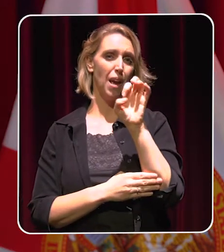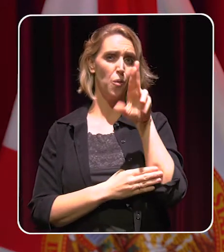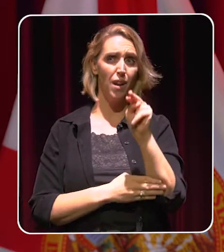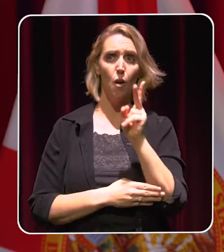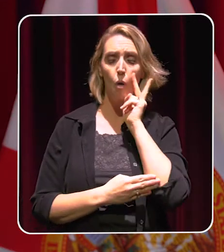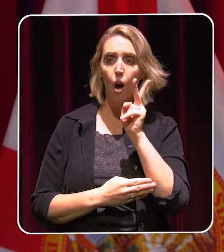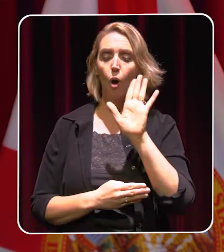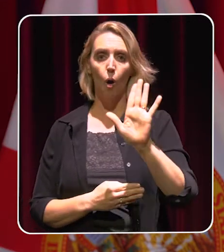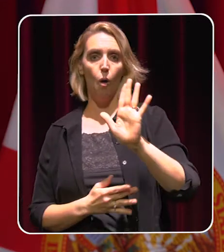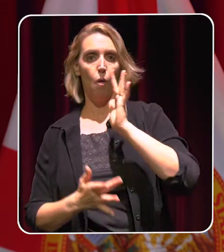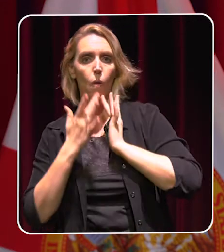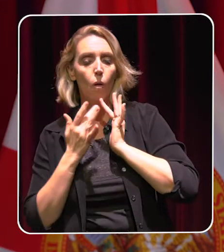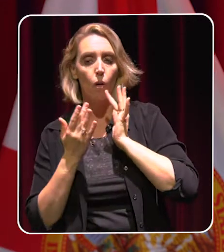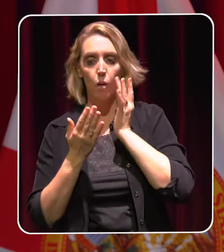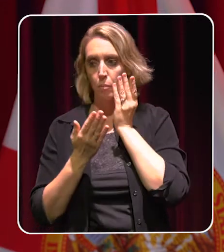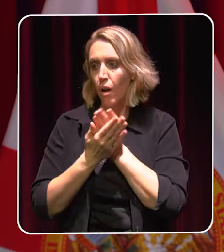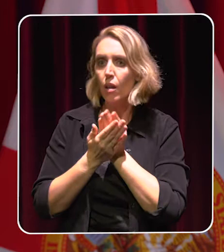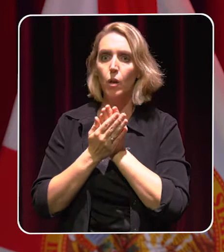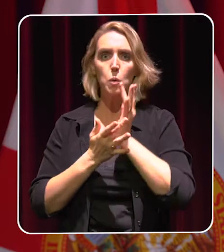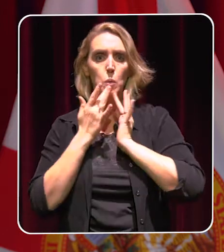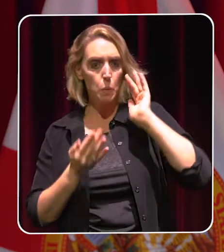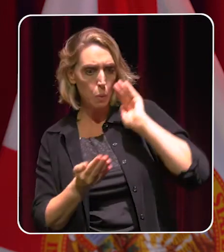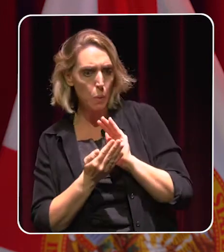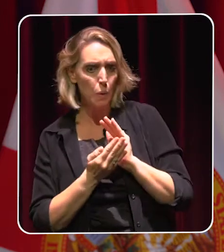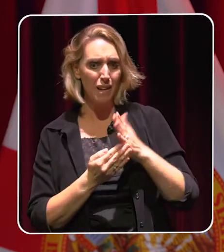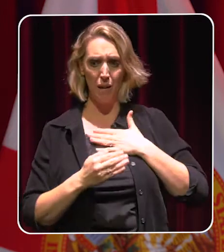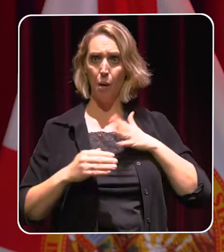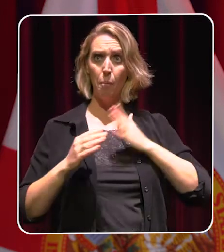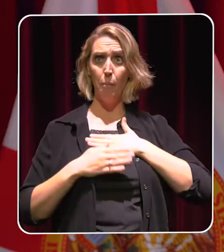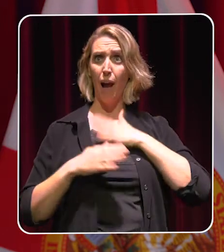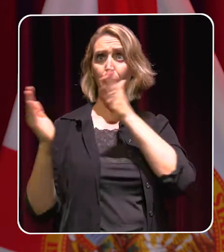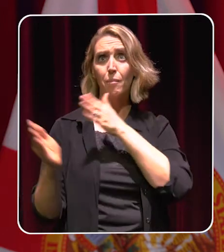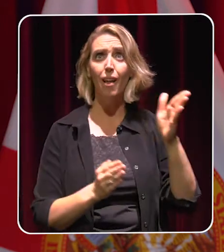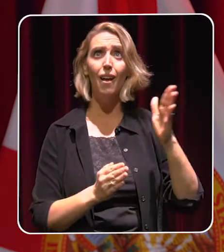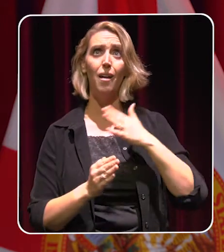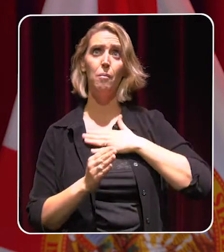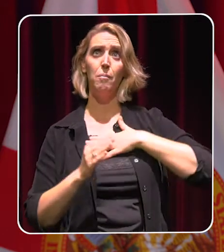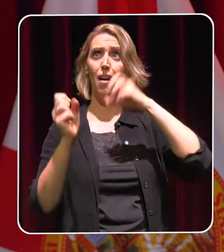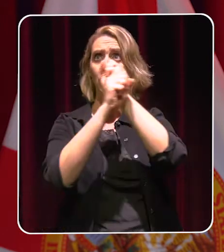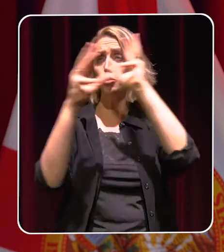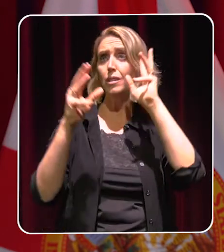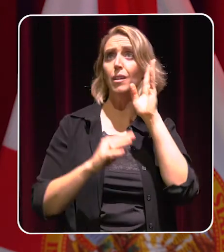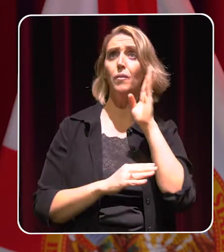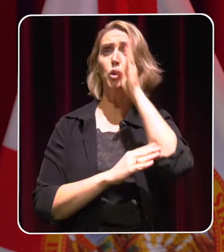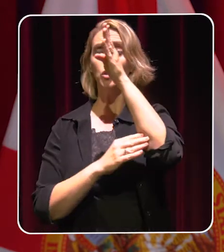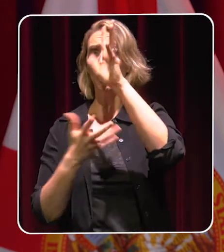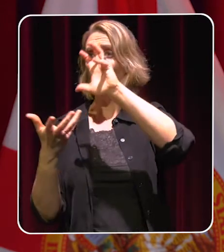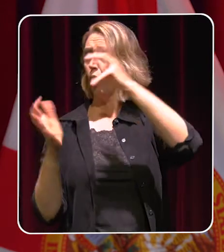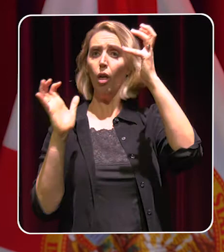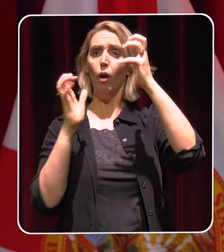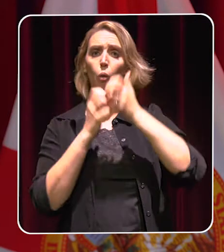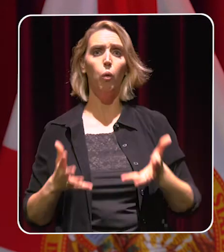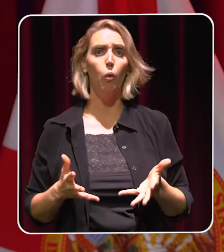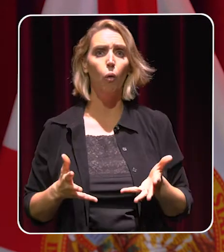her resources and savings dwindled. She said, quote, "My whole plan and dream for my future was just